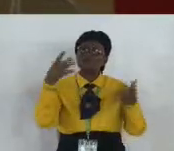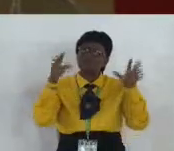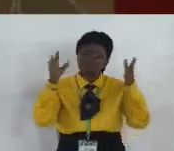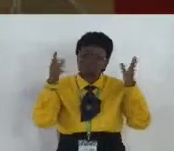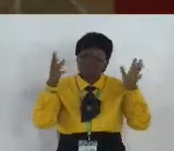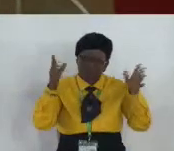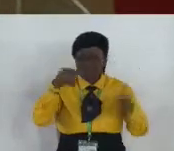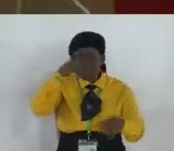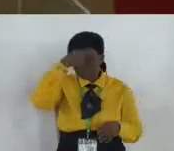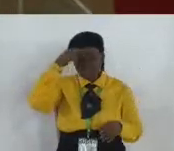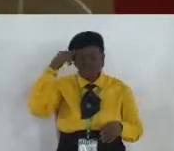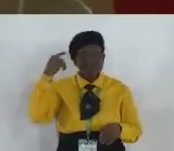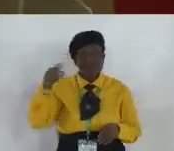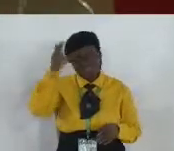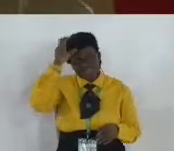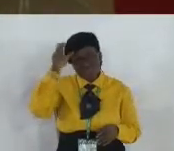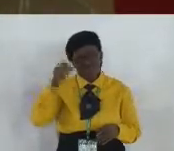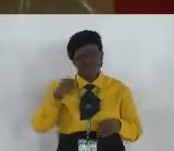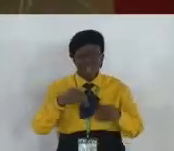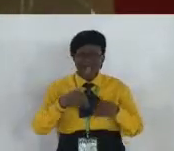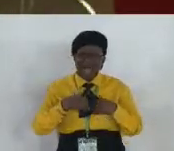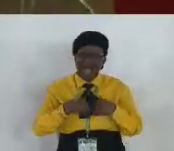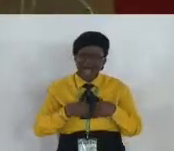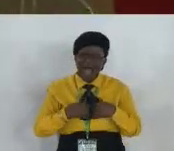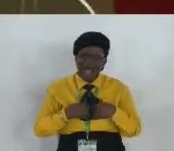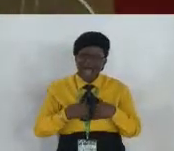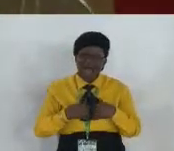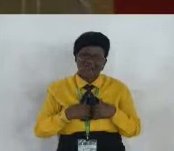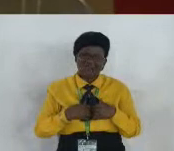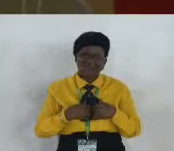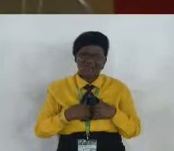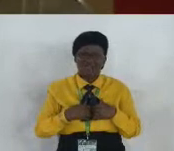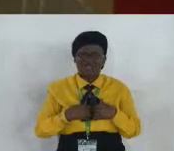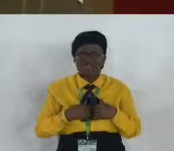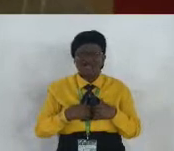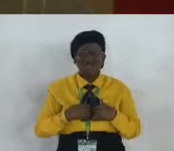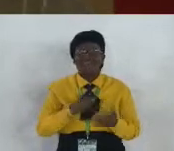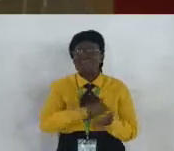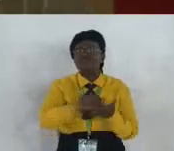because the devil had withered one hand.